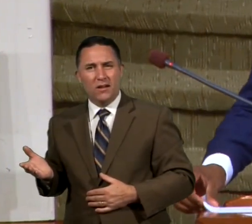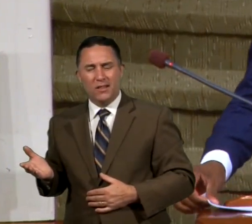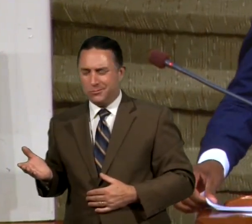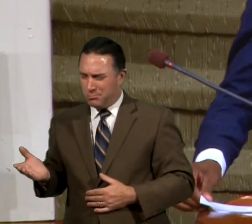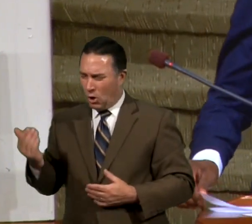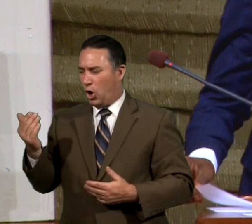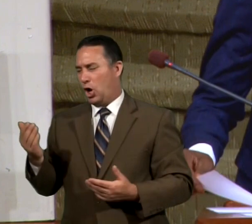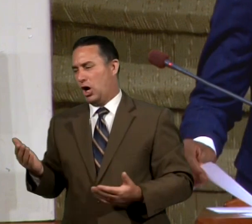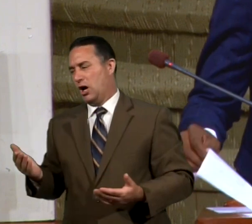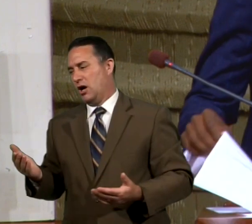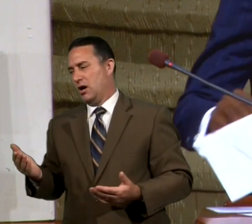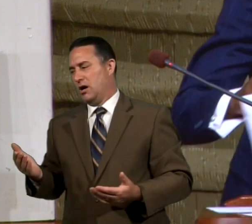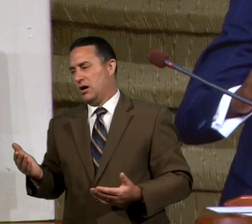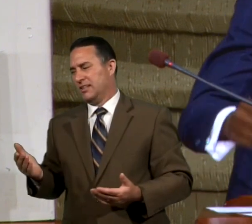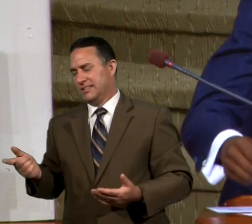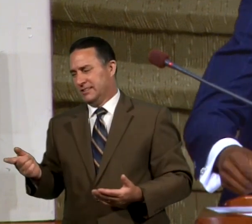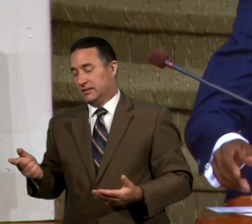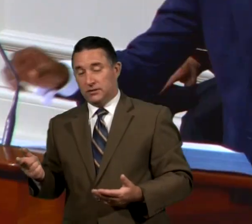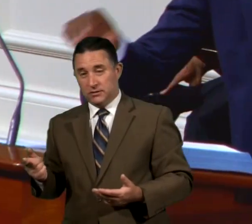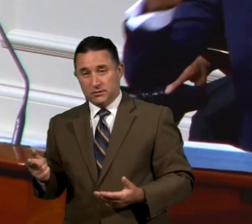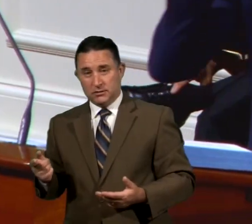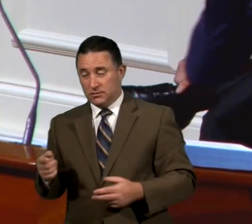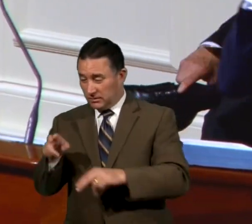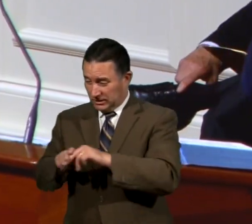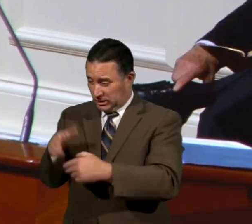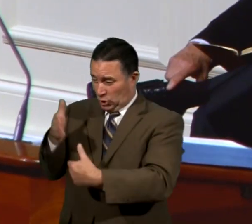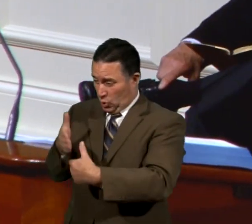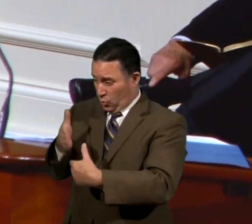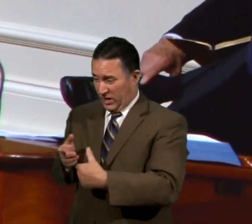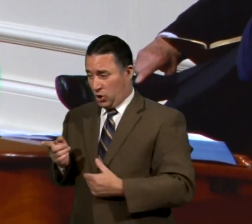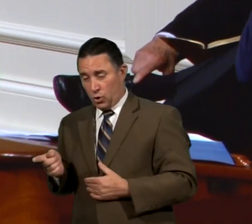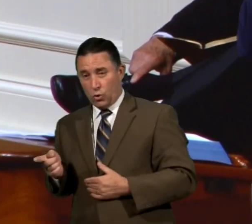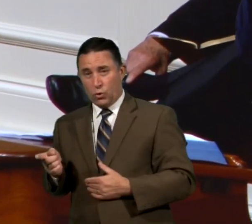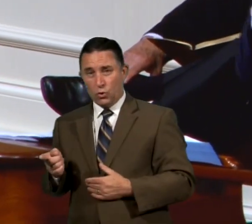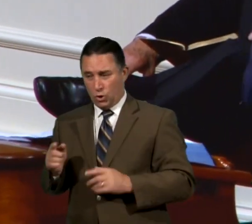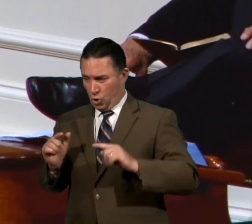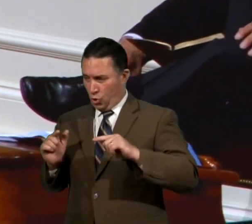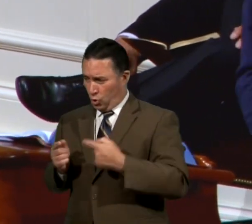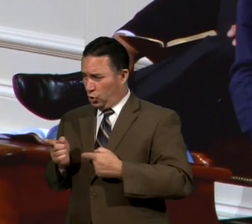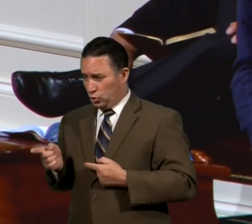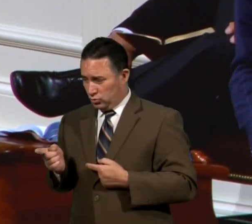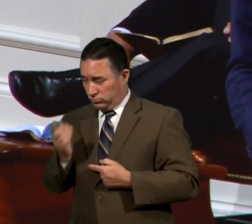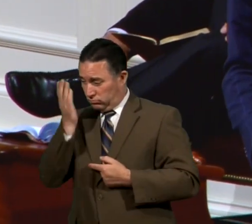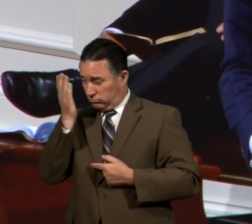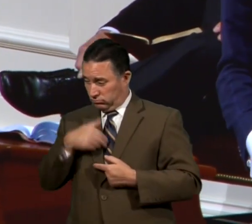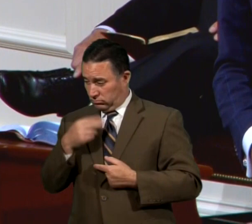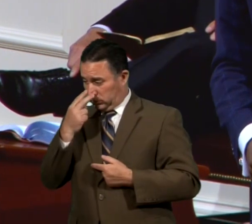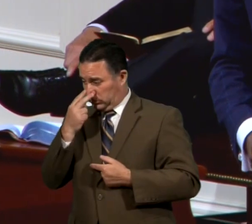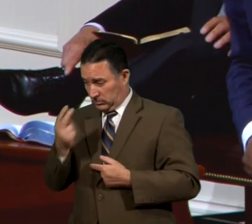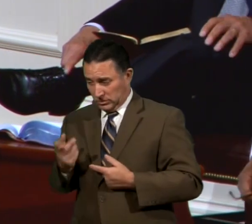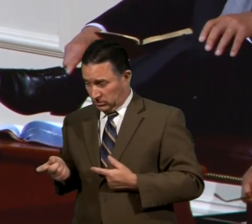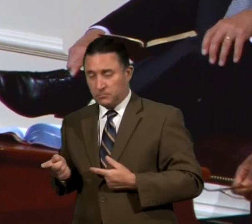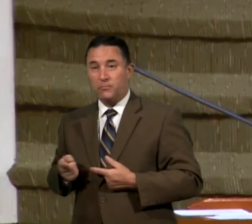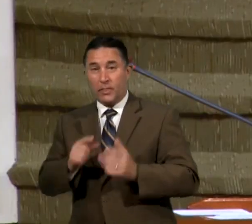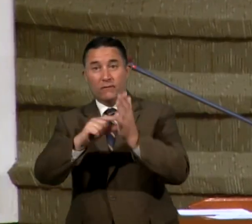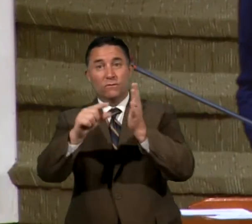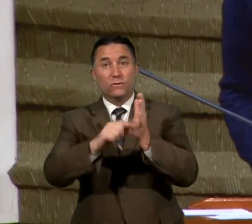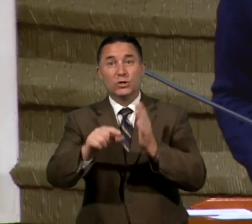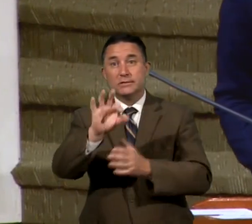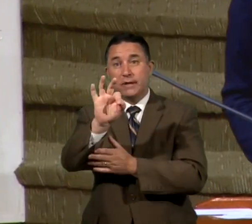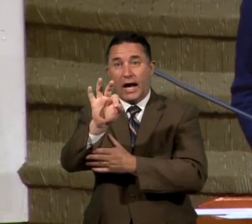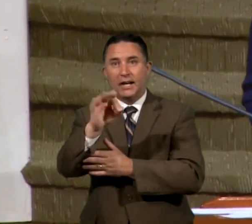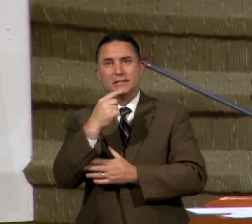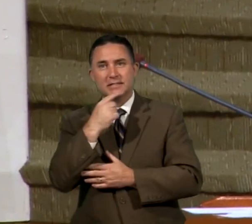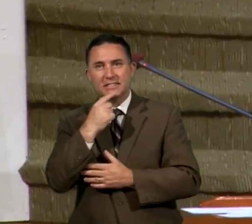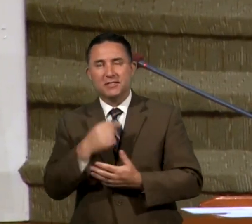Come on, man. You don't see that sitting in this window is going to hurt you, do you? Look at the text in verse number 9.